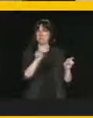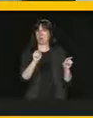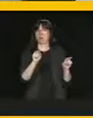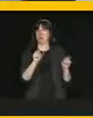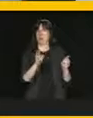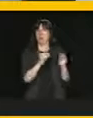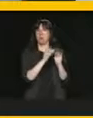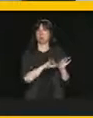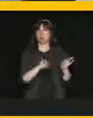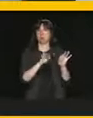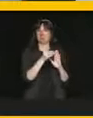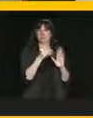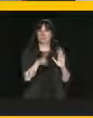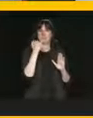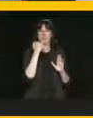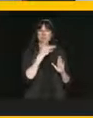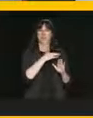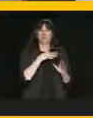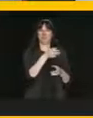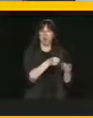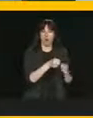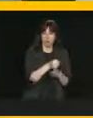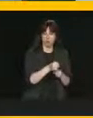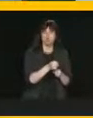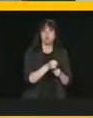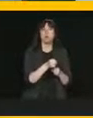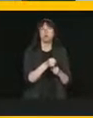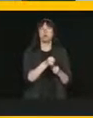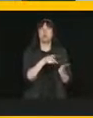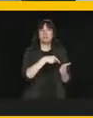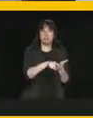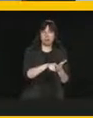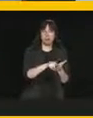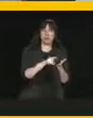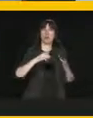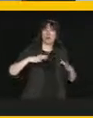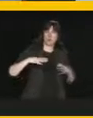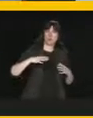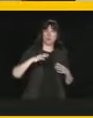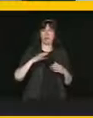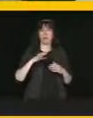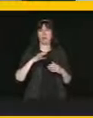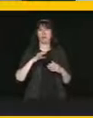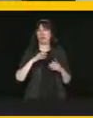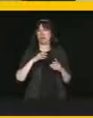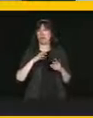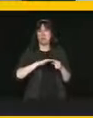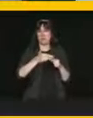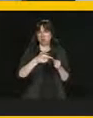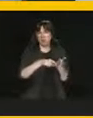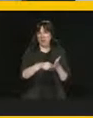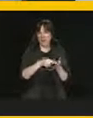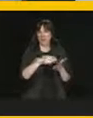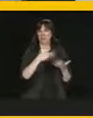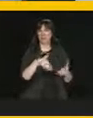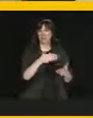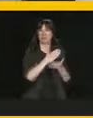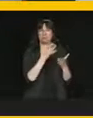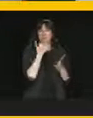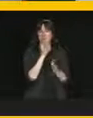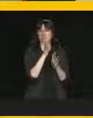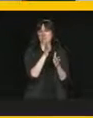to rehire employees they've already laid off and had to pay out holidays and severance pay to than to bring them back on board with this wage subsidy. So some of them would rather leave